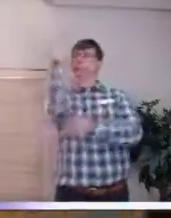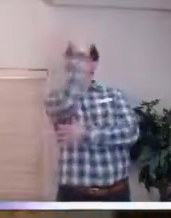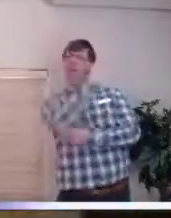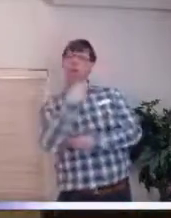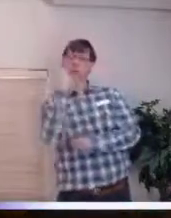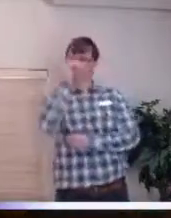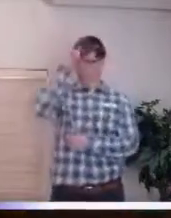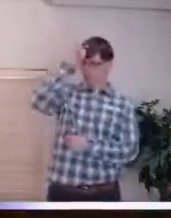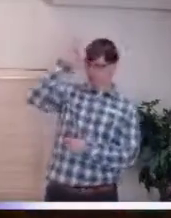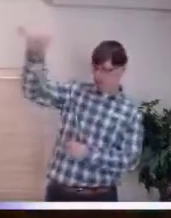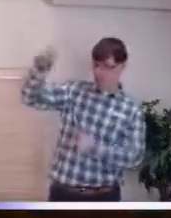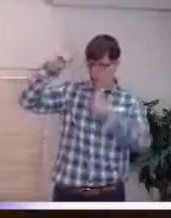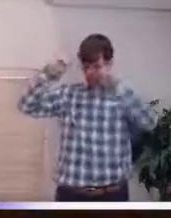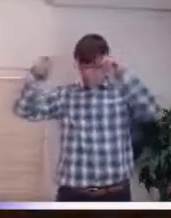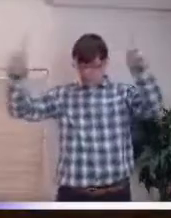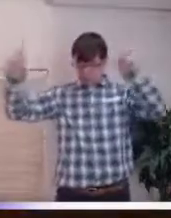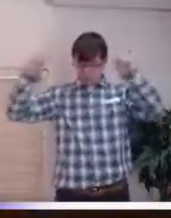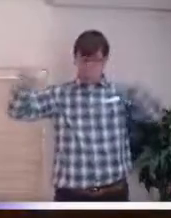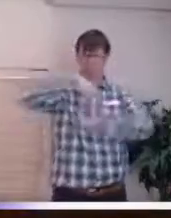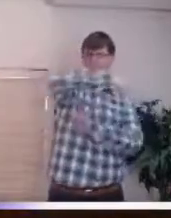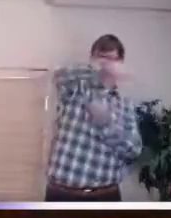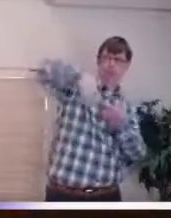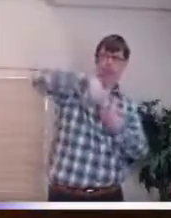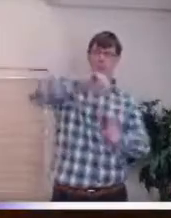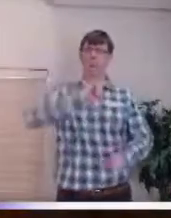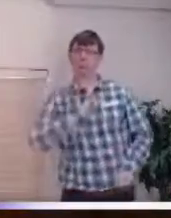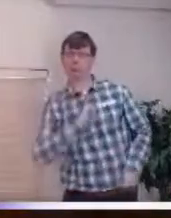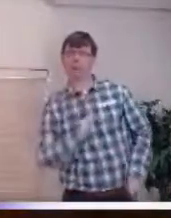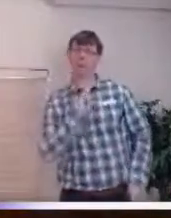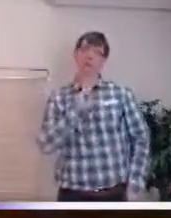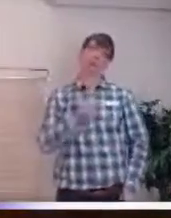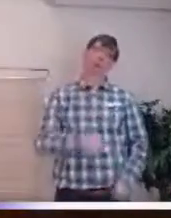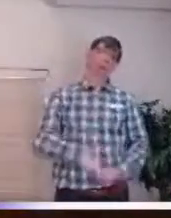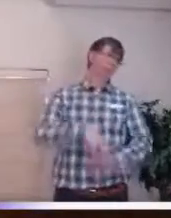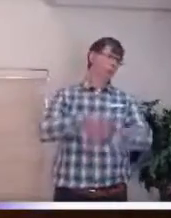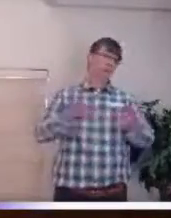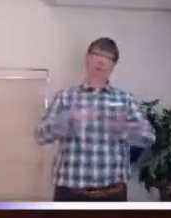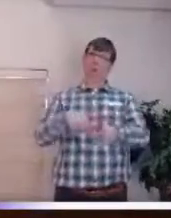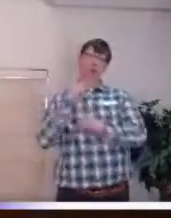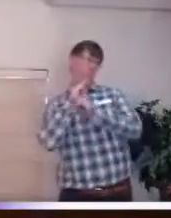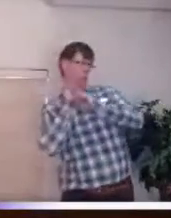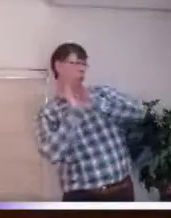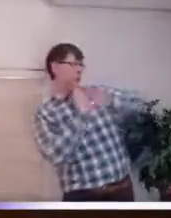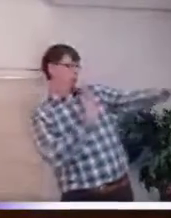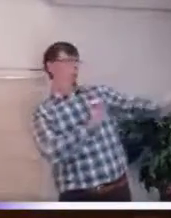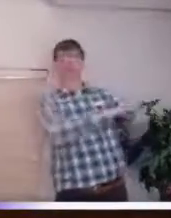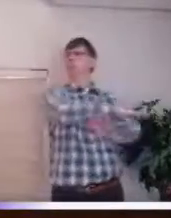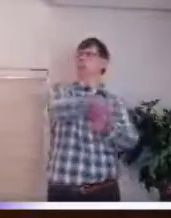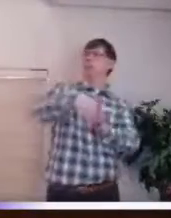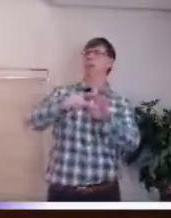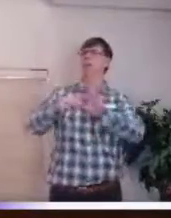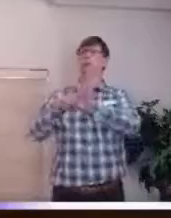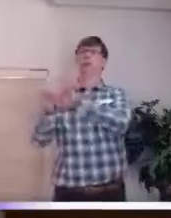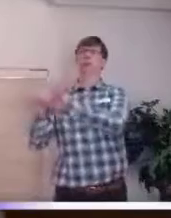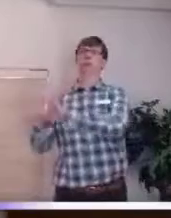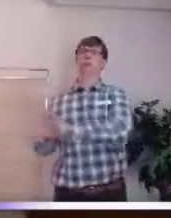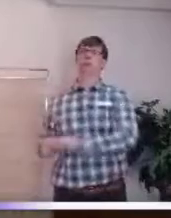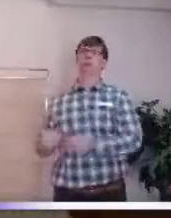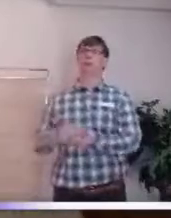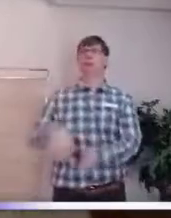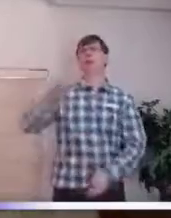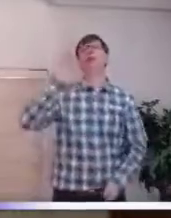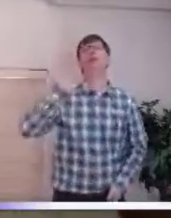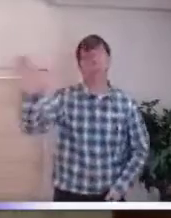and awe and wonder around me, I don't need to excuse anything because I am in